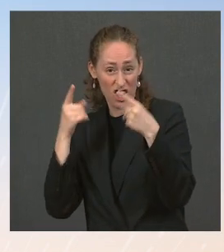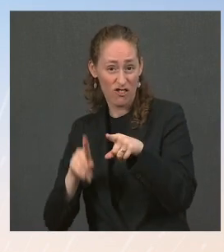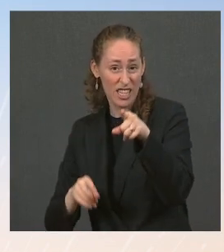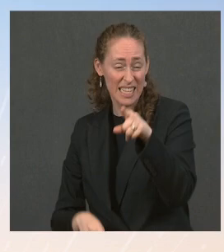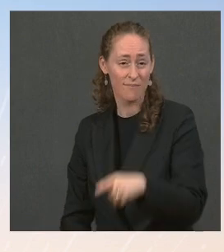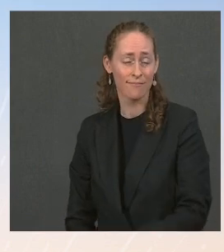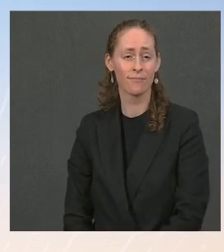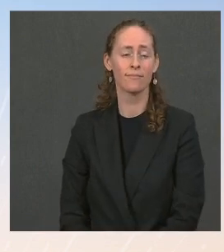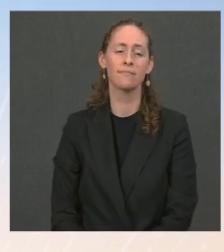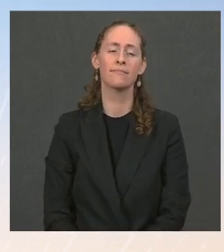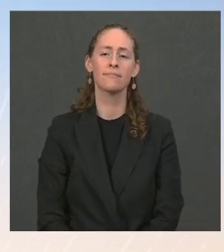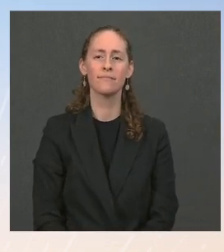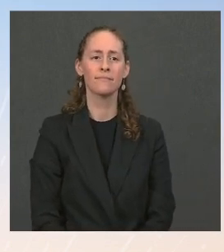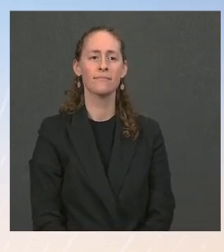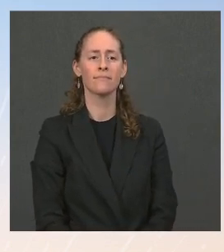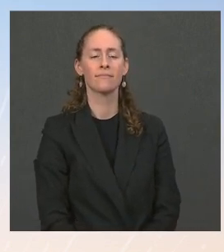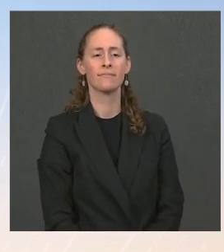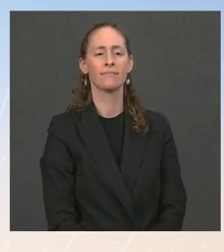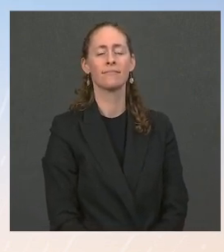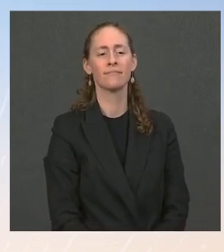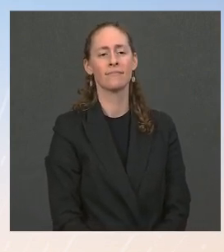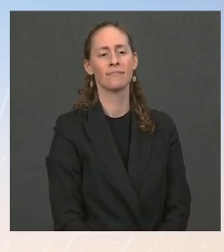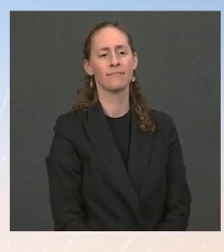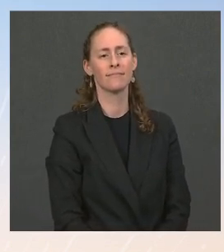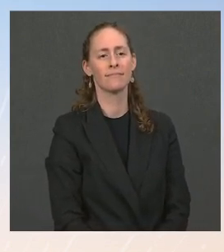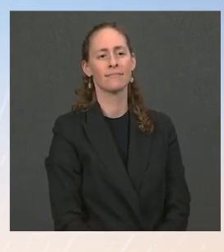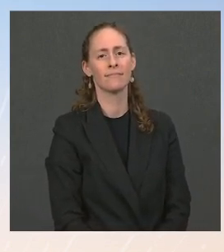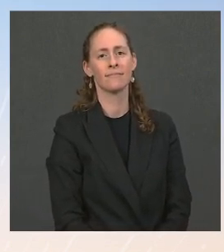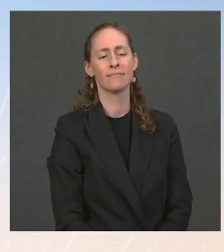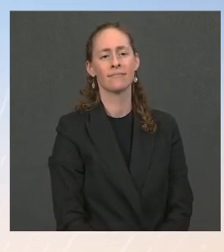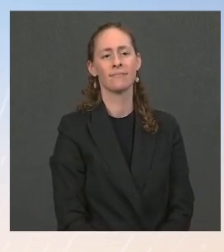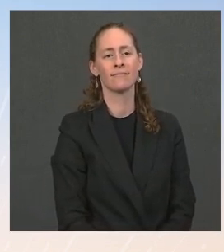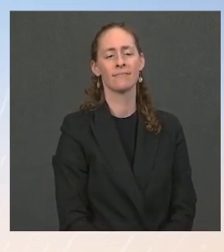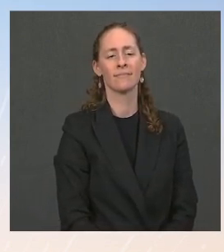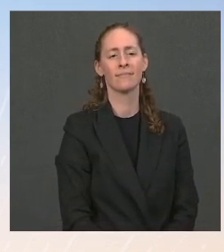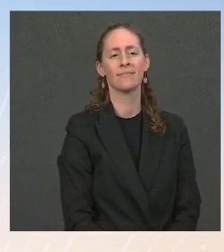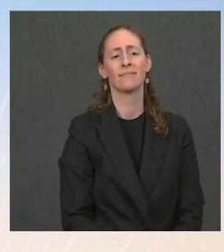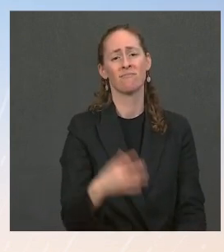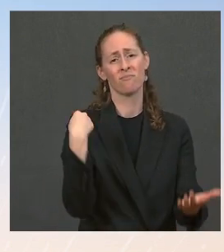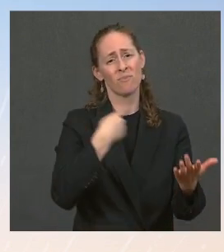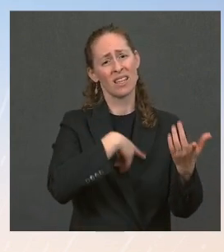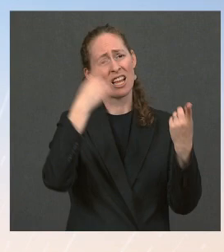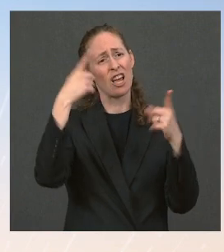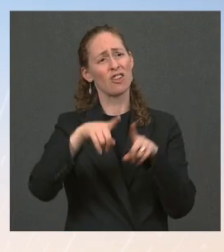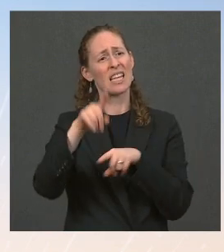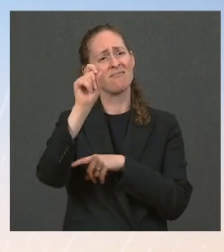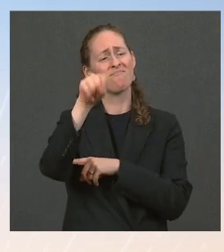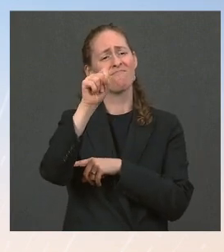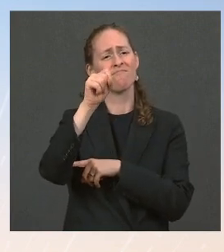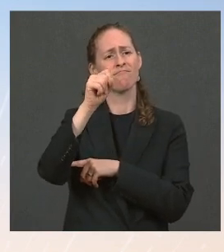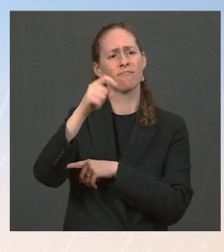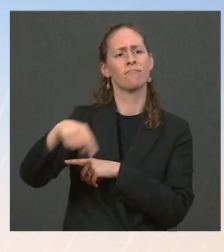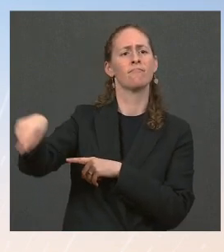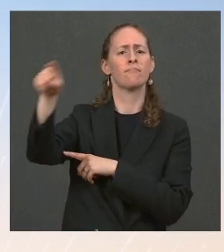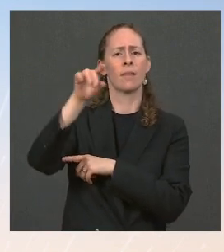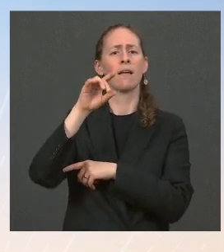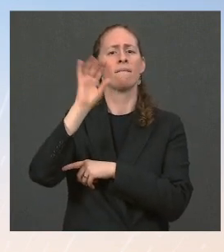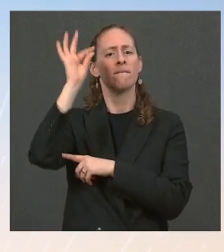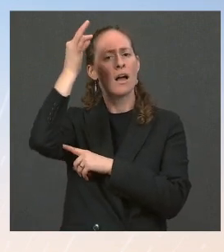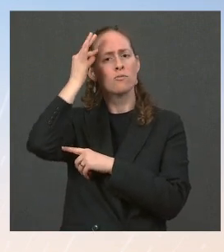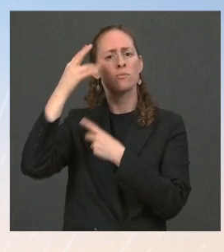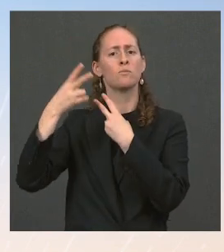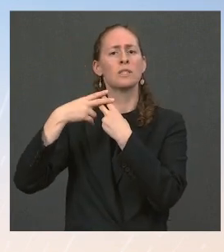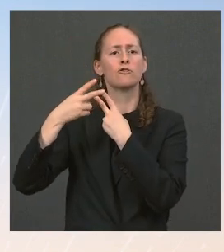certainly agree with the independence of the Federal Reserve and their right to make decisions it